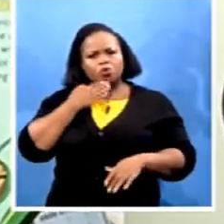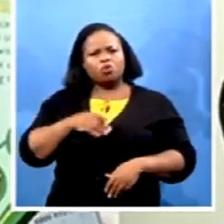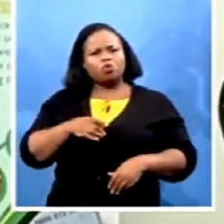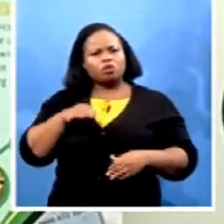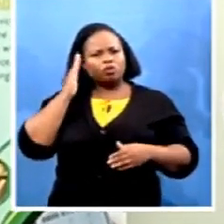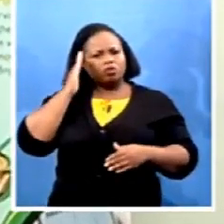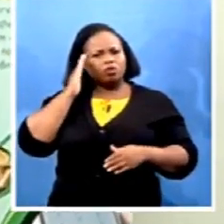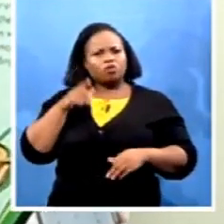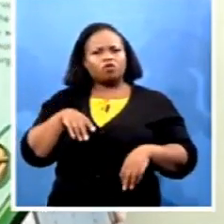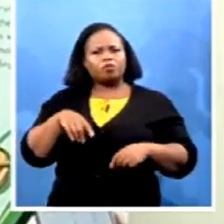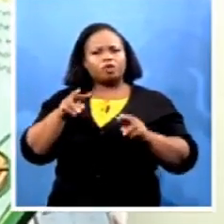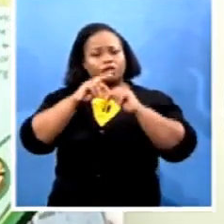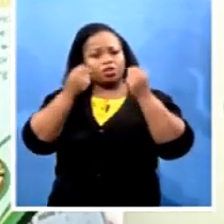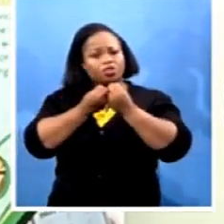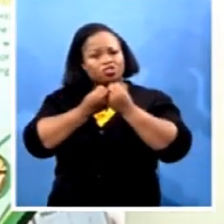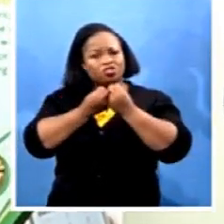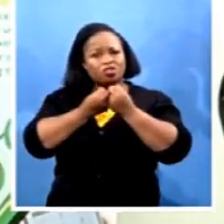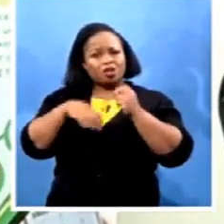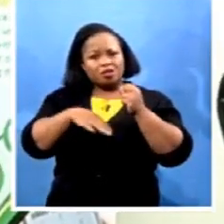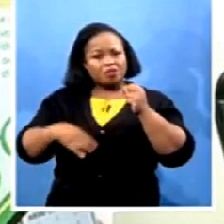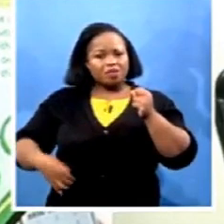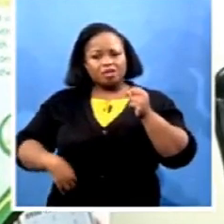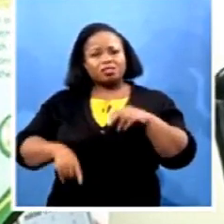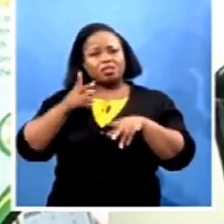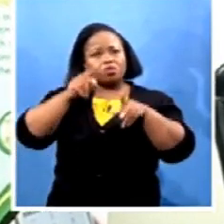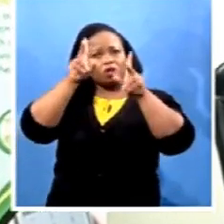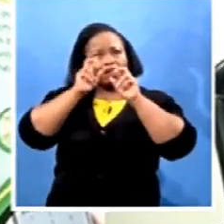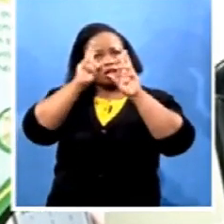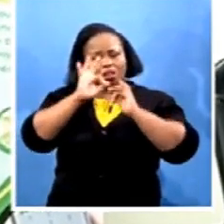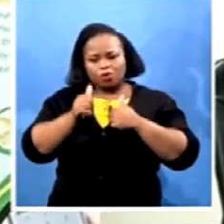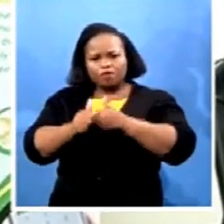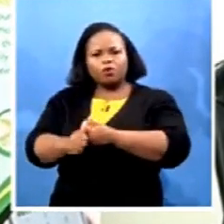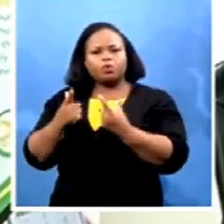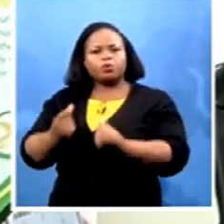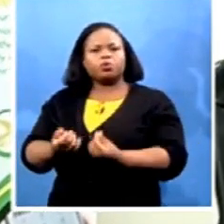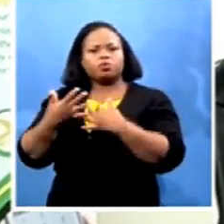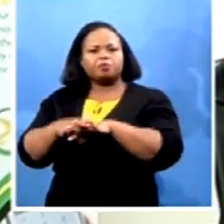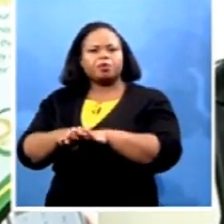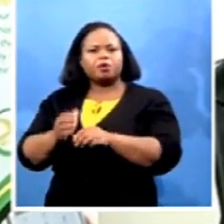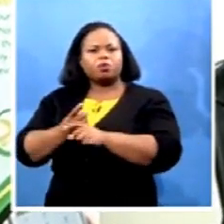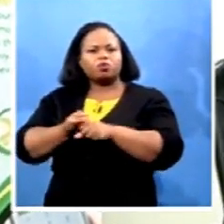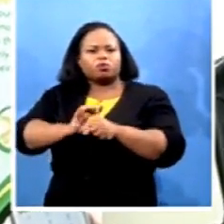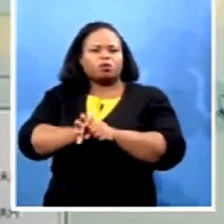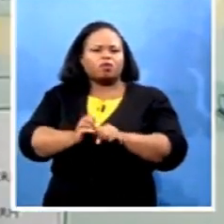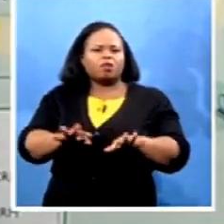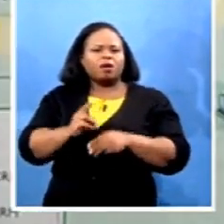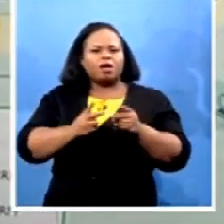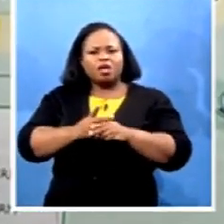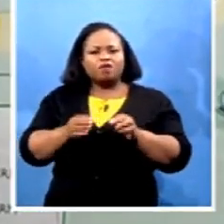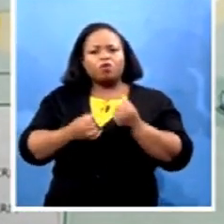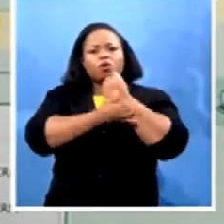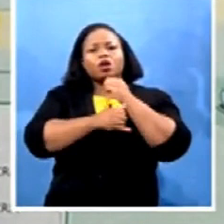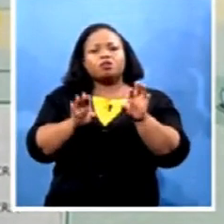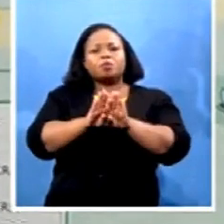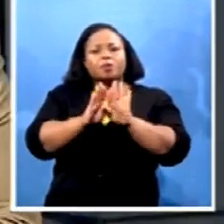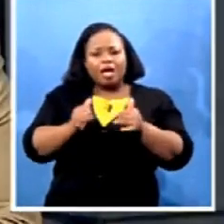to deal with a pragmatic approach in addressing the issue of COVID-19 and beyond. As we report on